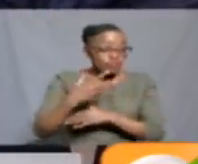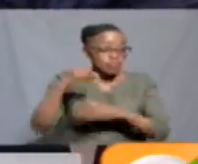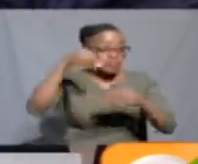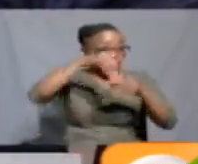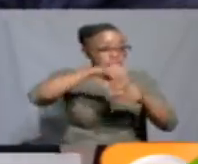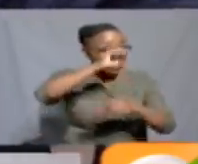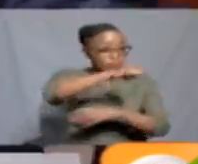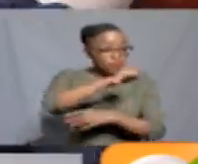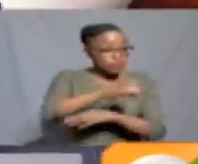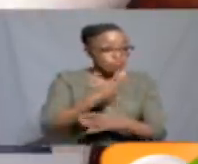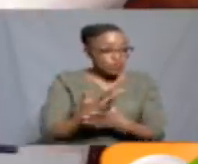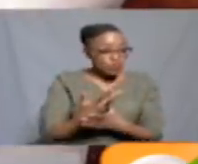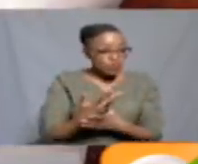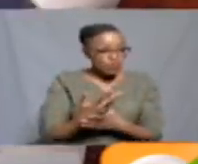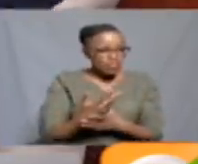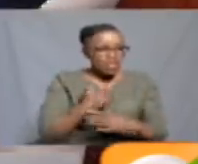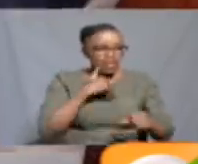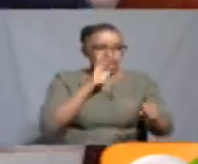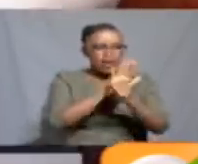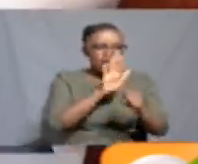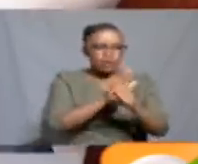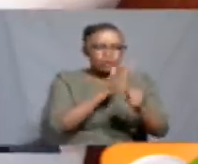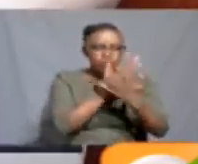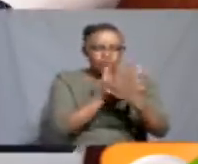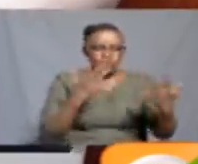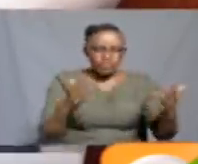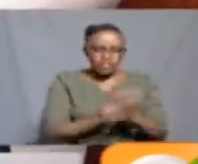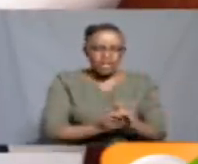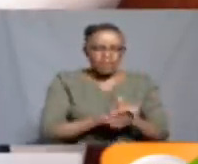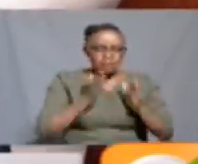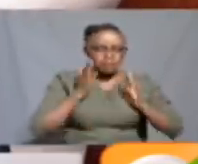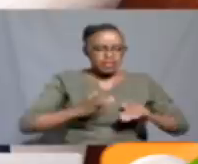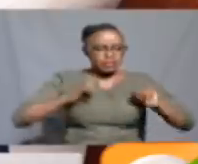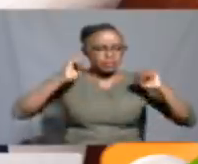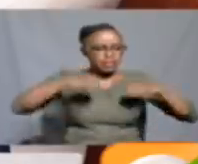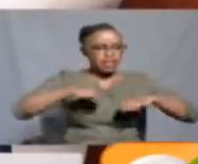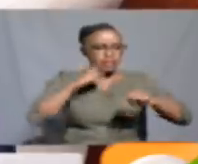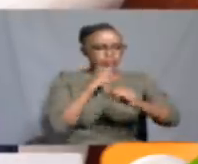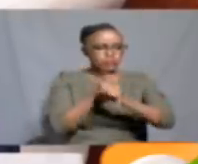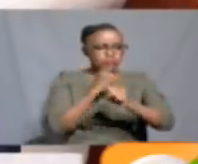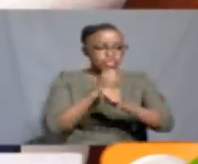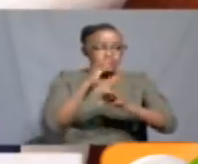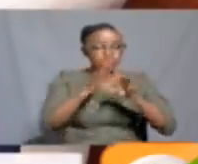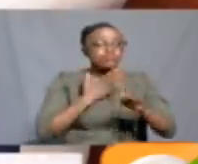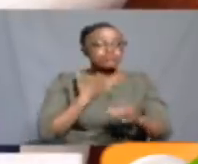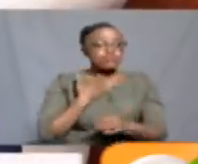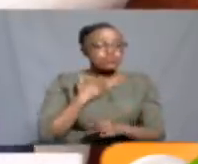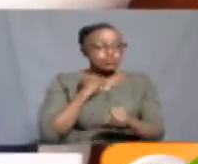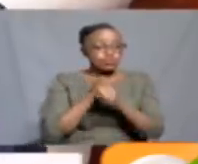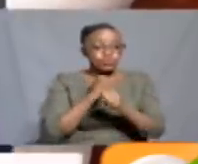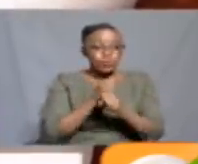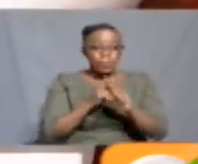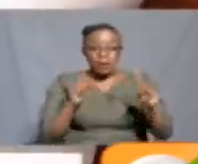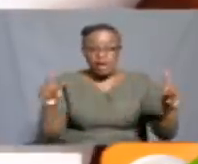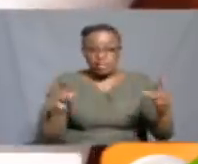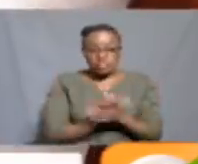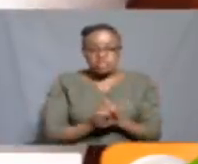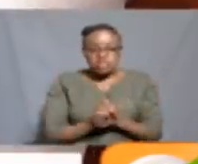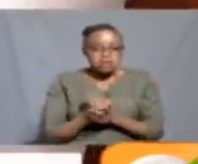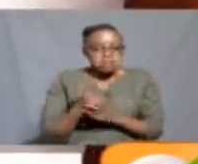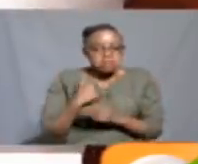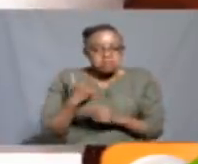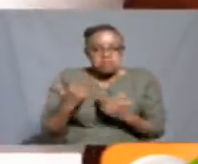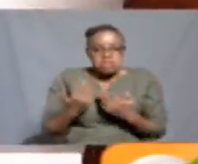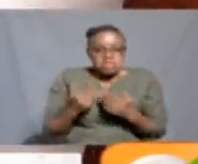in. There are so many things that one can do if you want to. But, oh, I